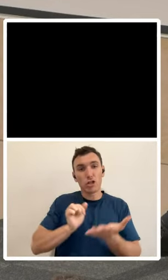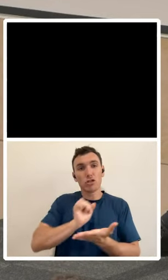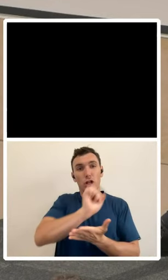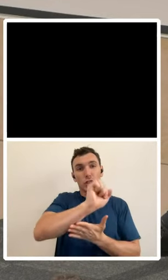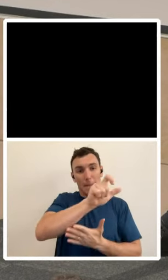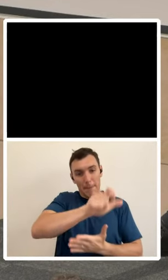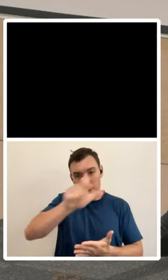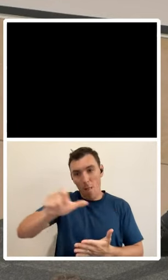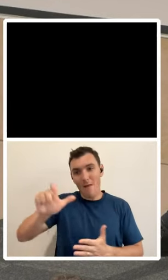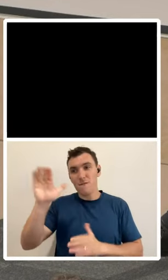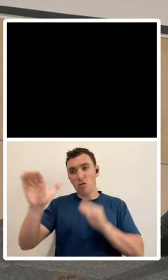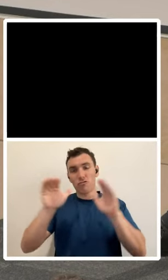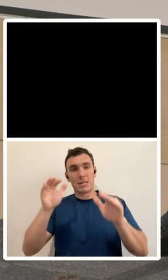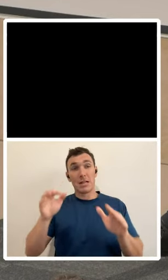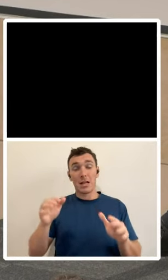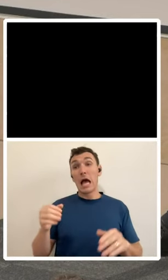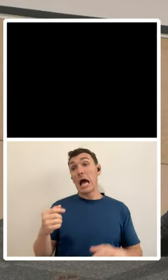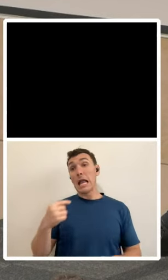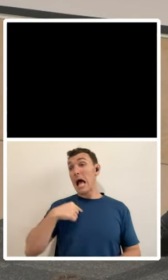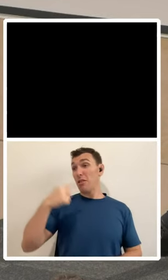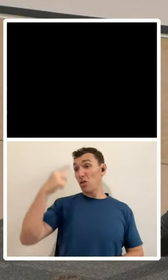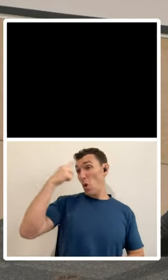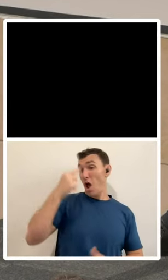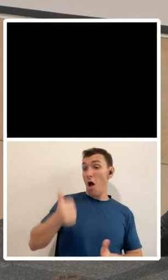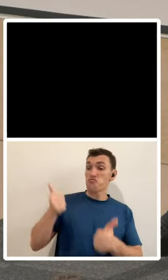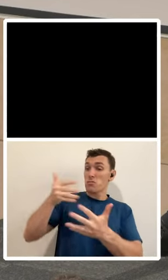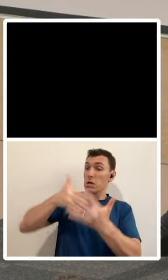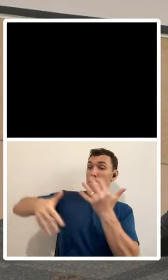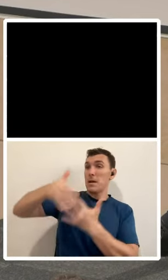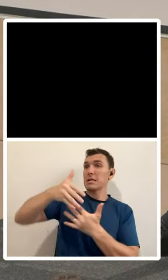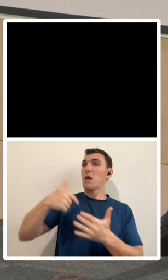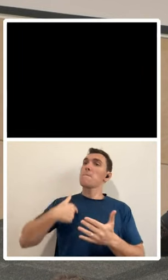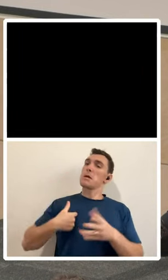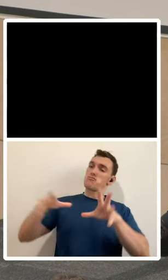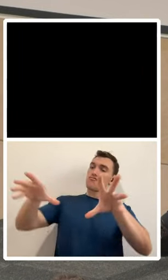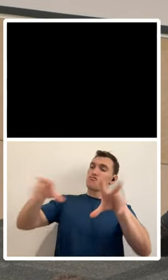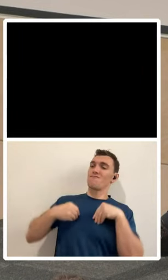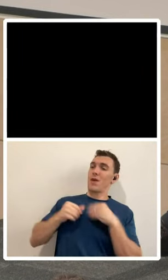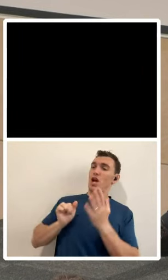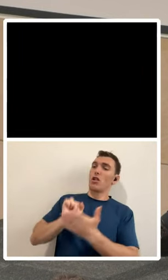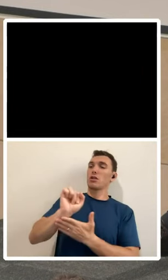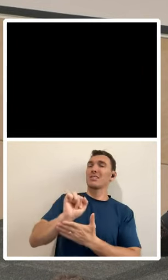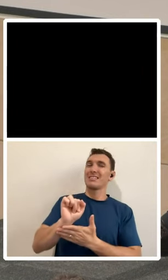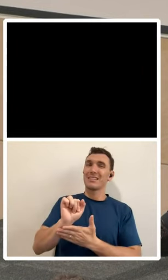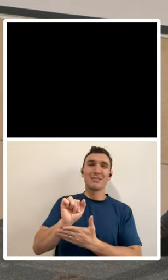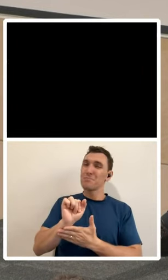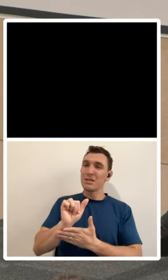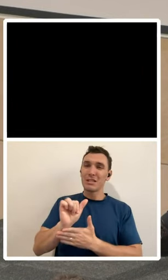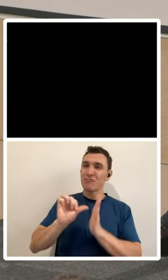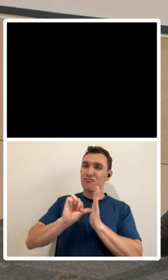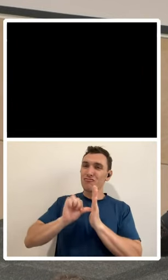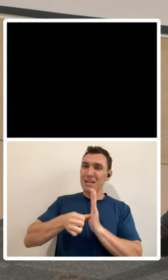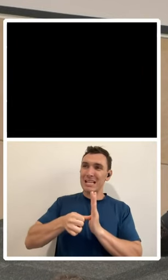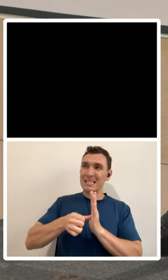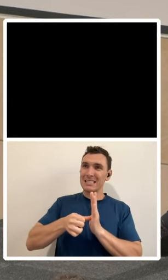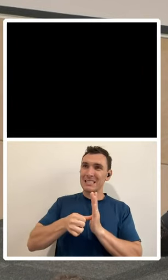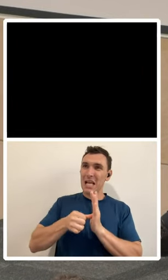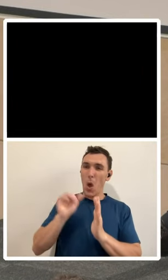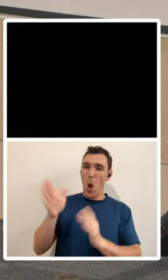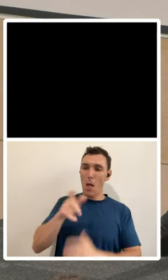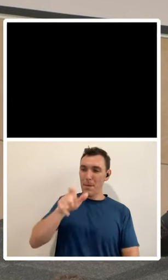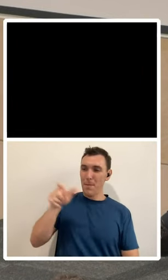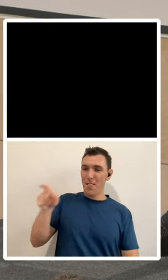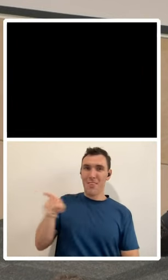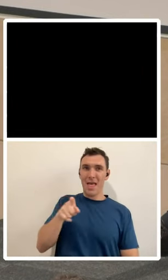cultured person. But the thing is, everyone around me was from London. And I don't think until you've lived in another place, you realise how much the air of a